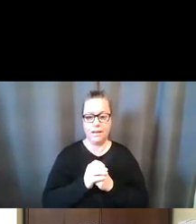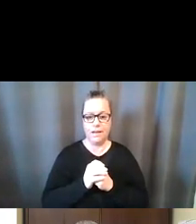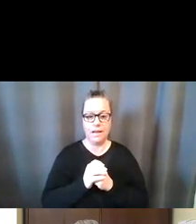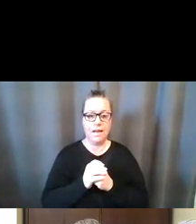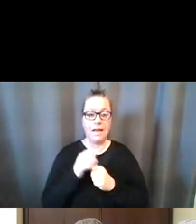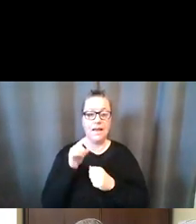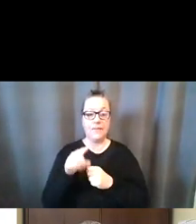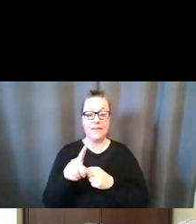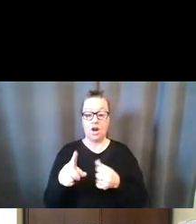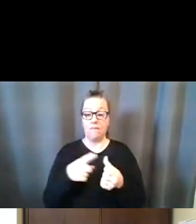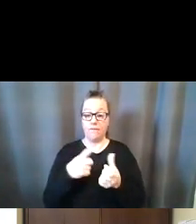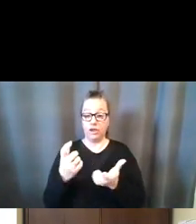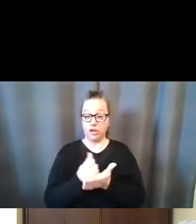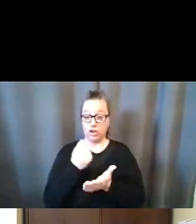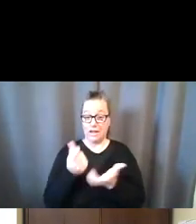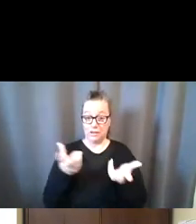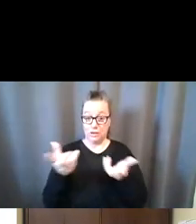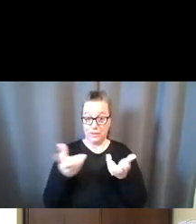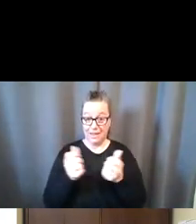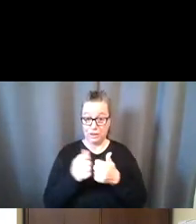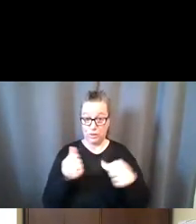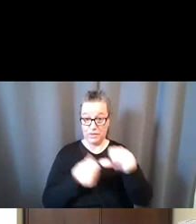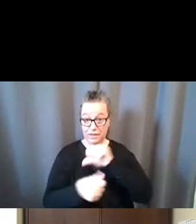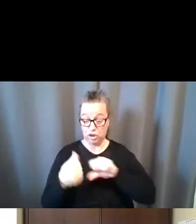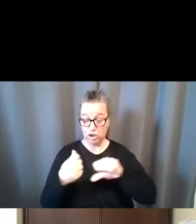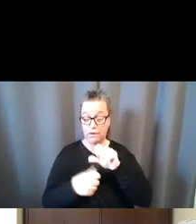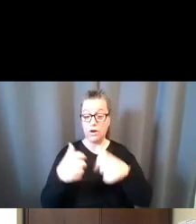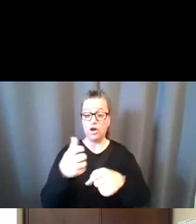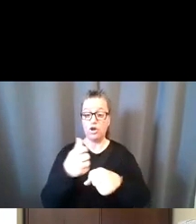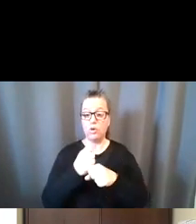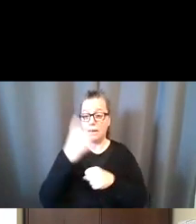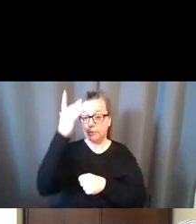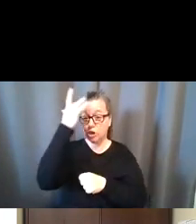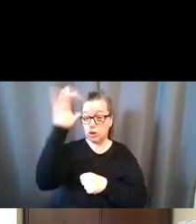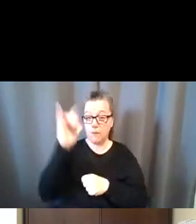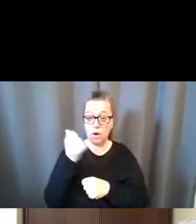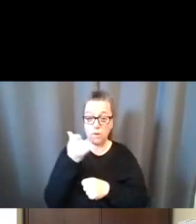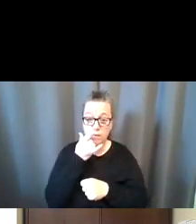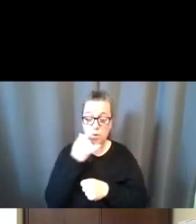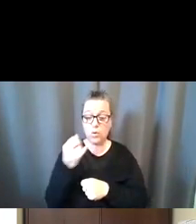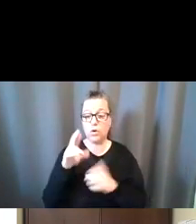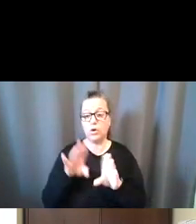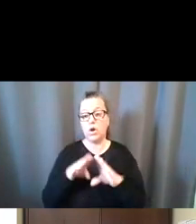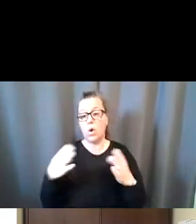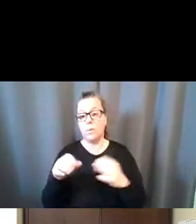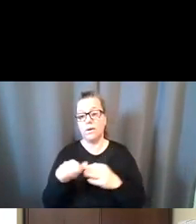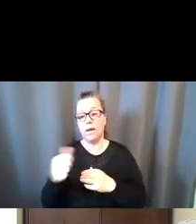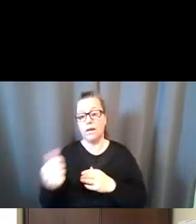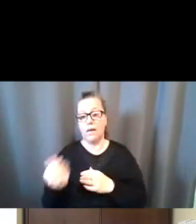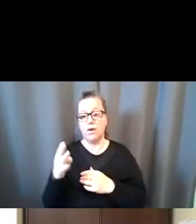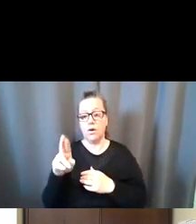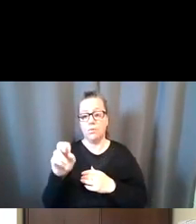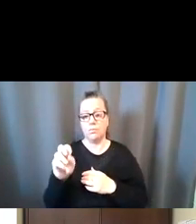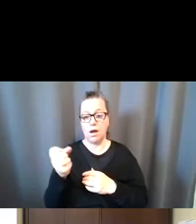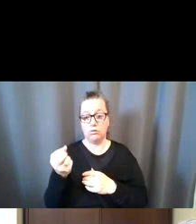This is our first chance to engage with one another. If you grab your smartphone, if it's handy, you can also open up another browser window. Aim